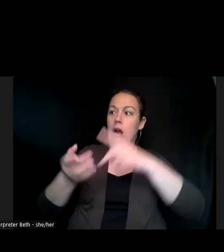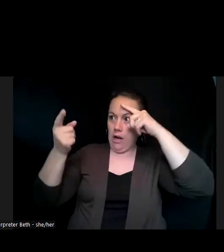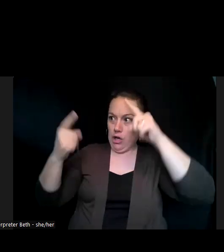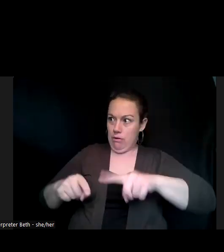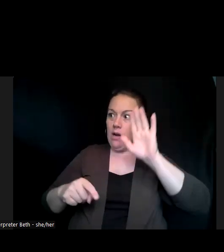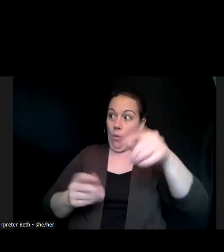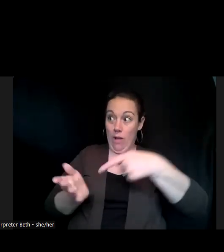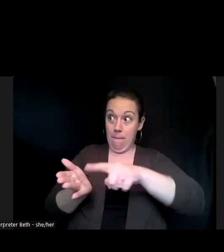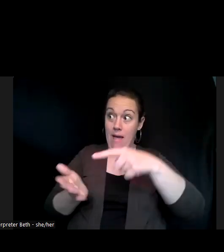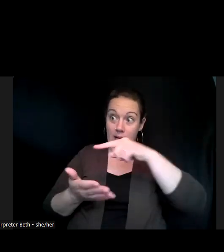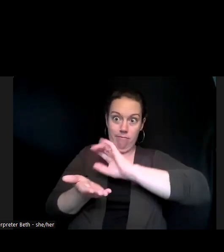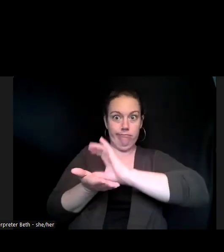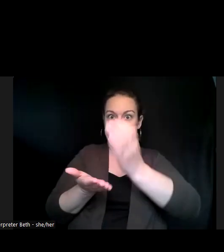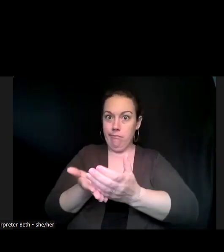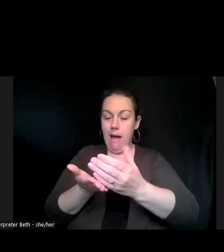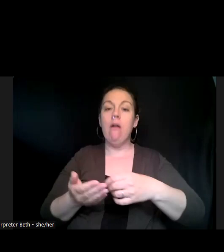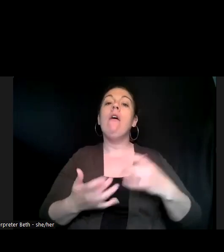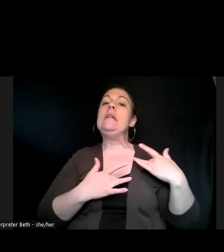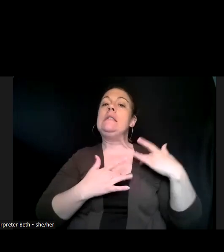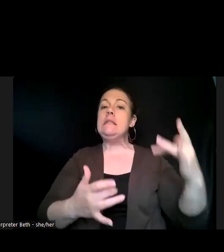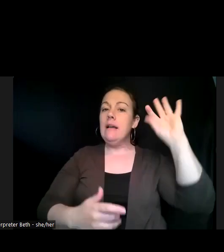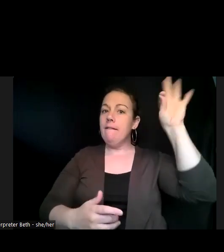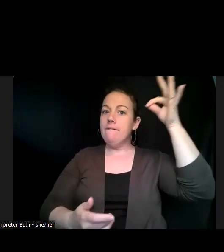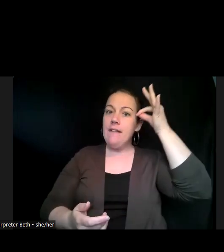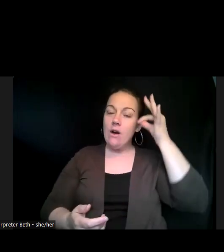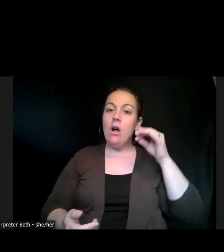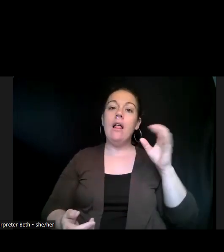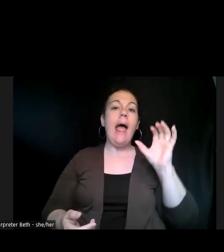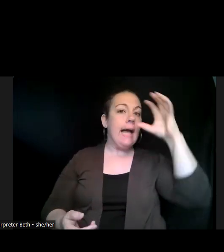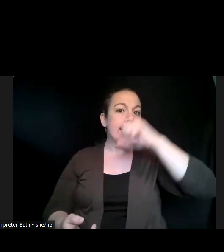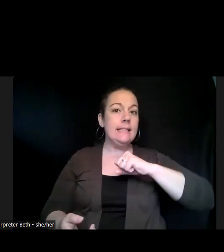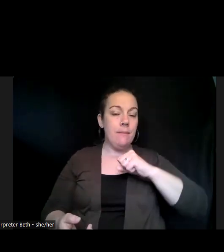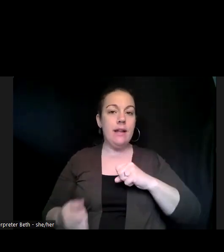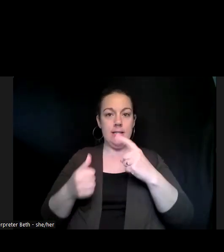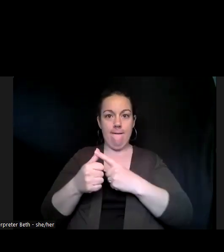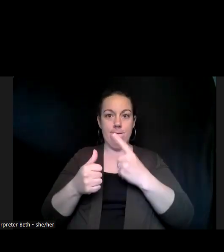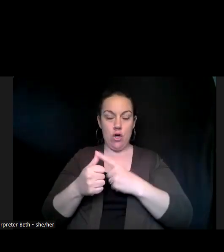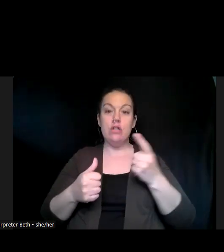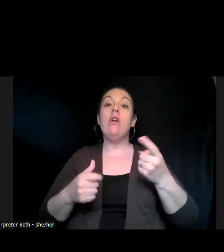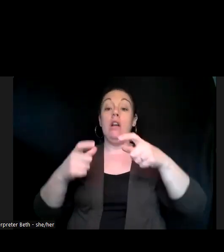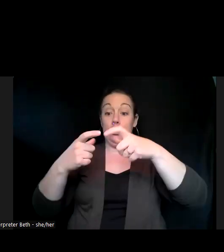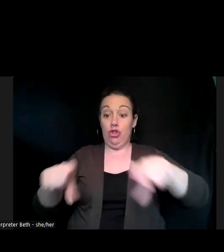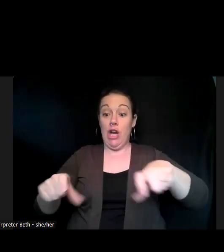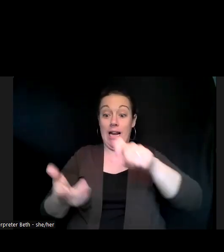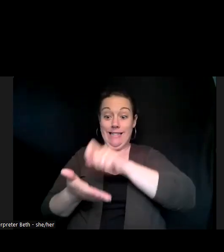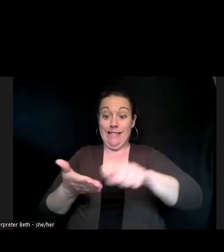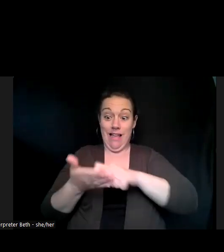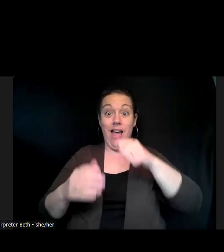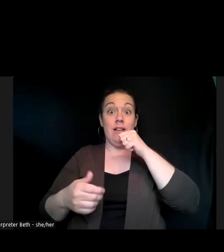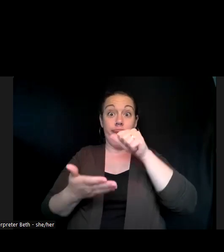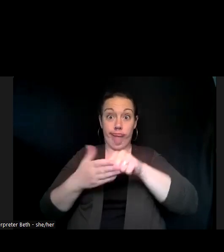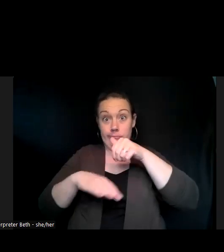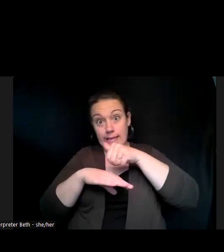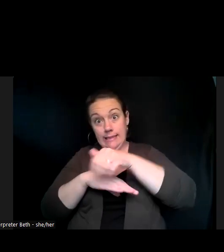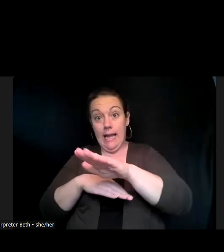spent. Typically, the federal estimate is that first one where the check has actually been signed, and so more